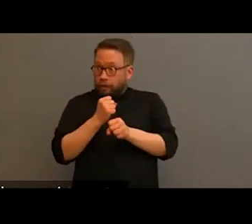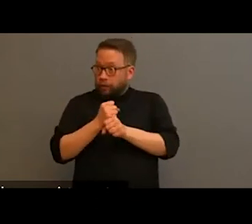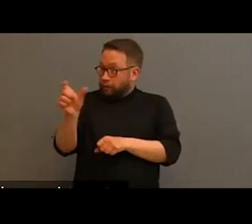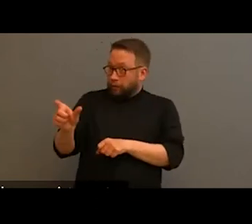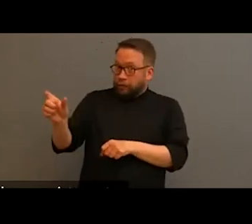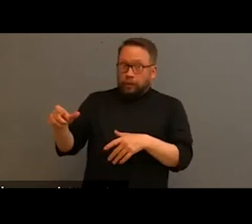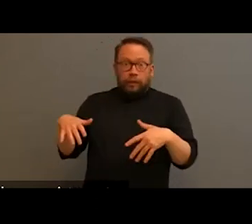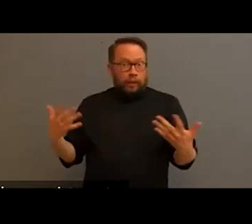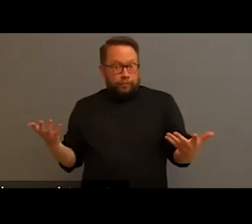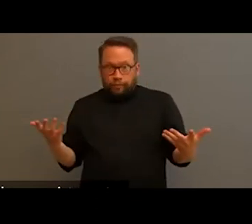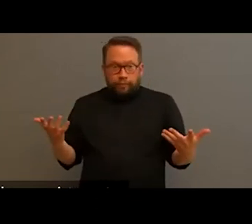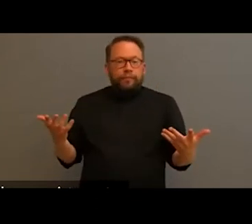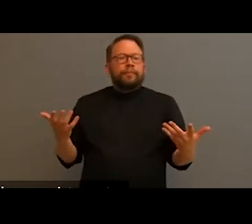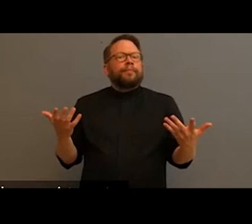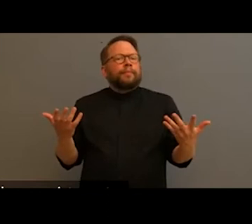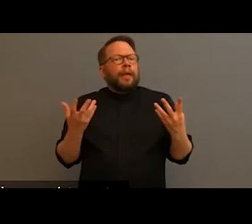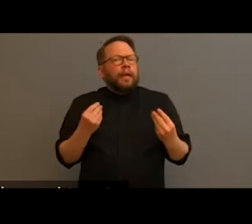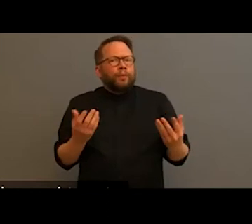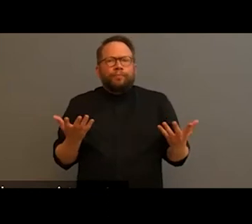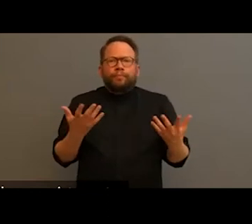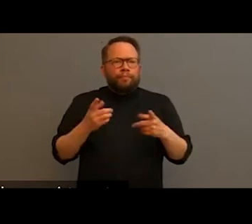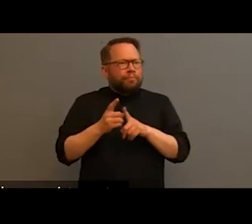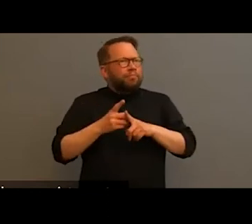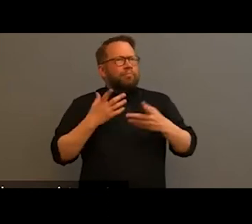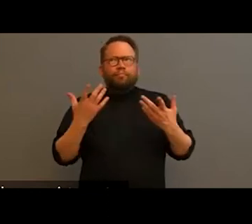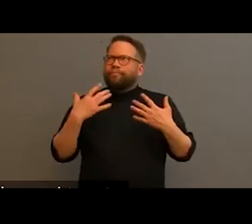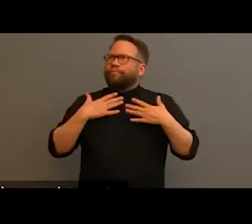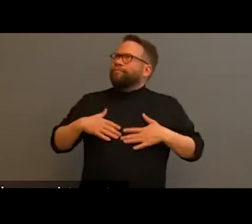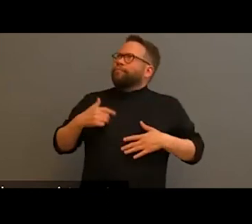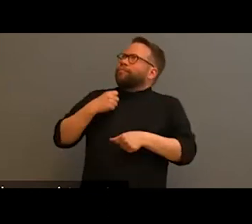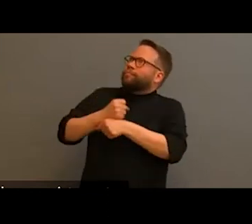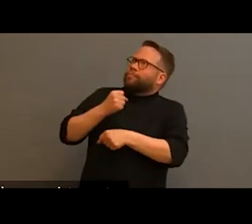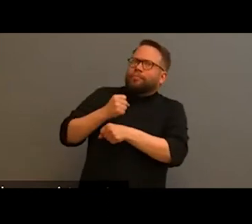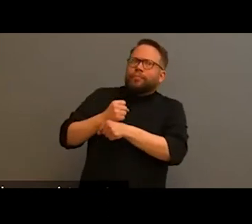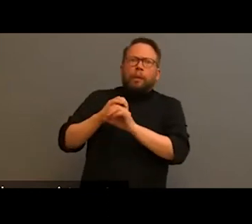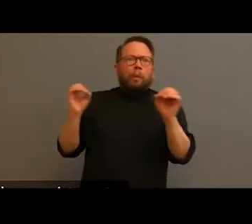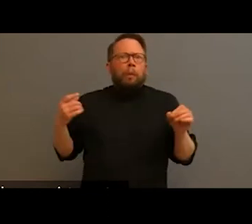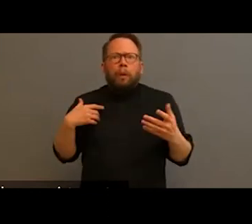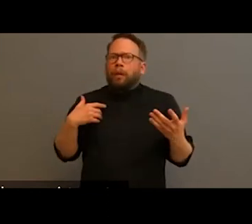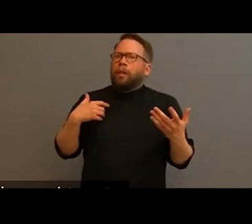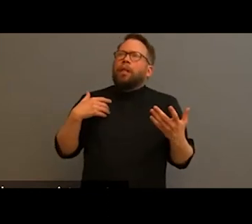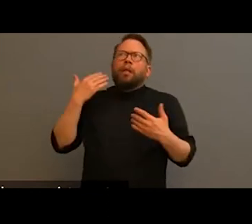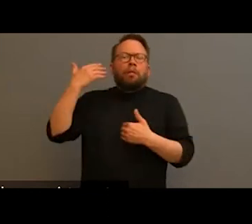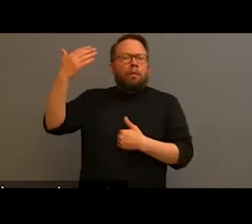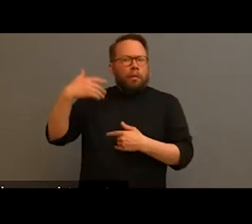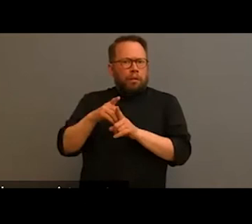have more negative stress, and a higher risk of becoming chronically ill.